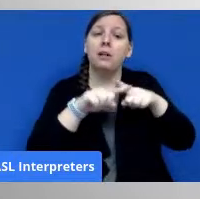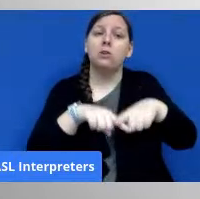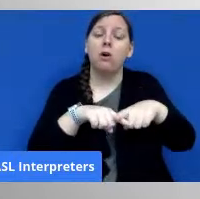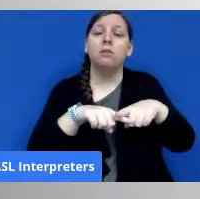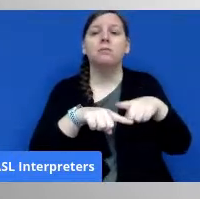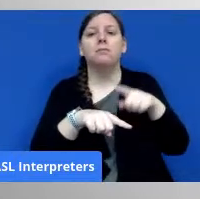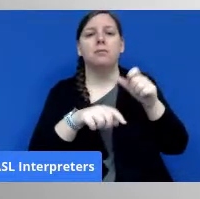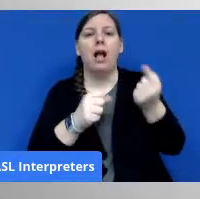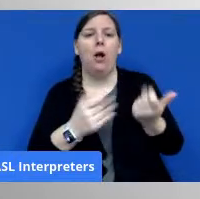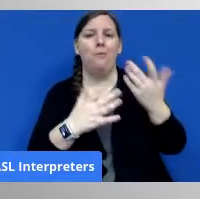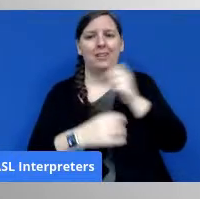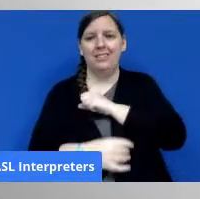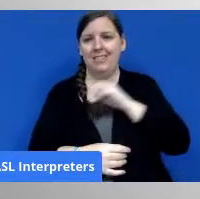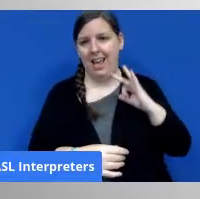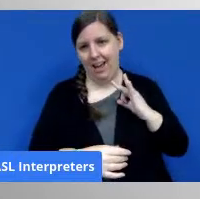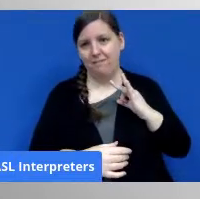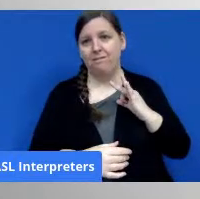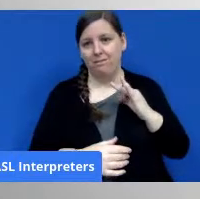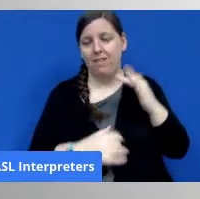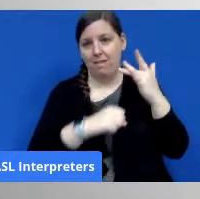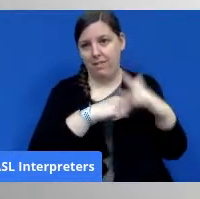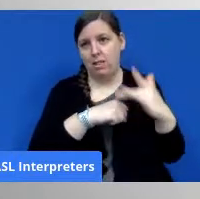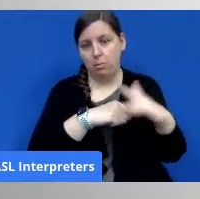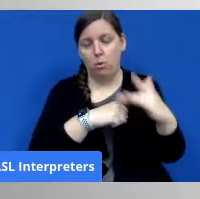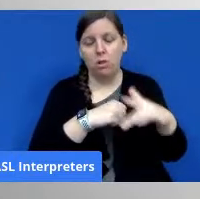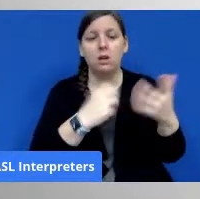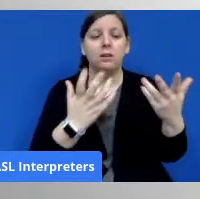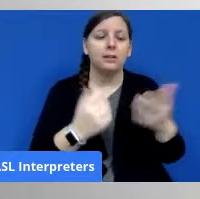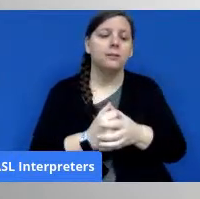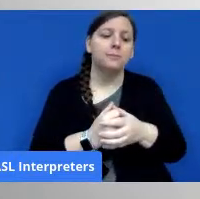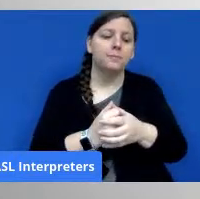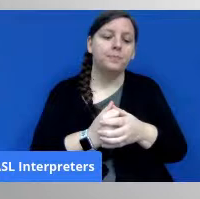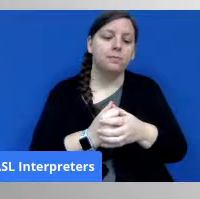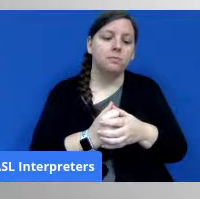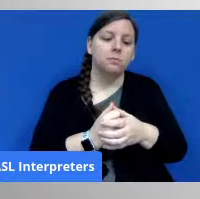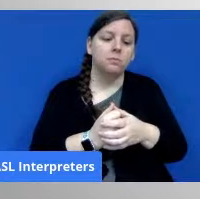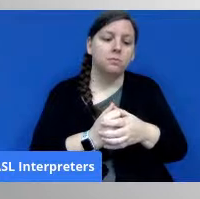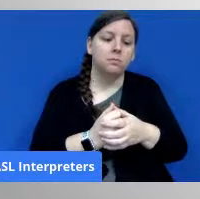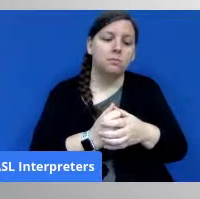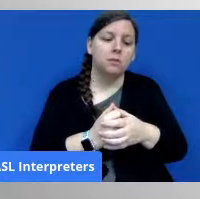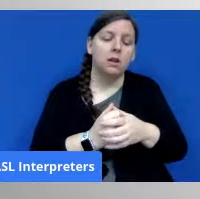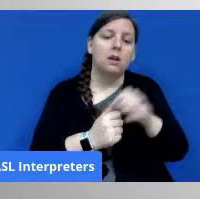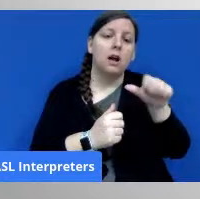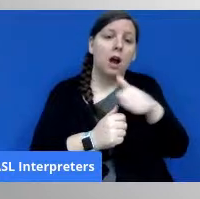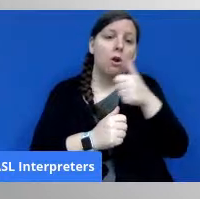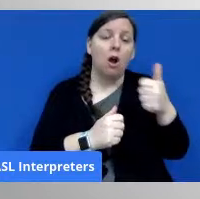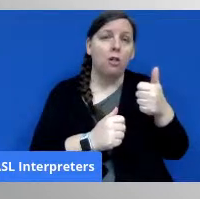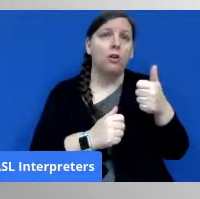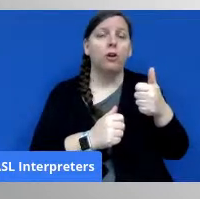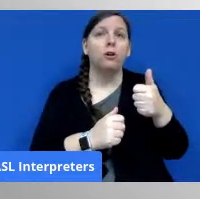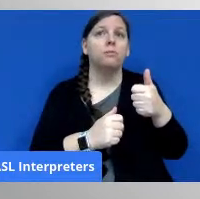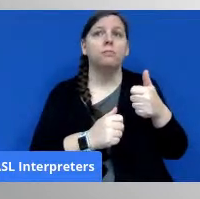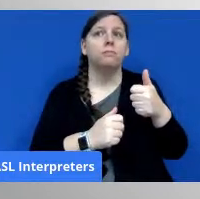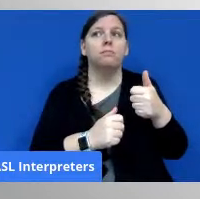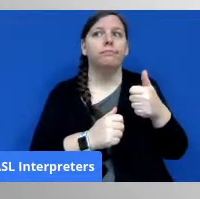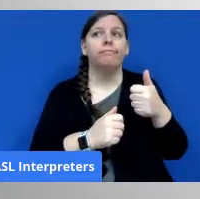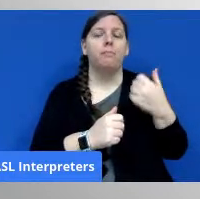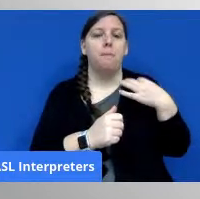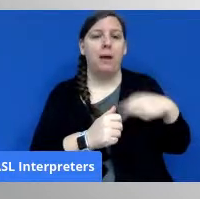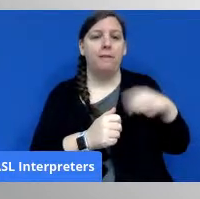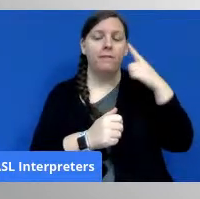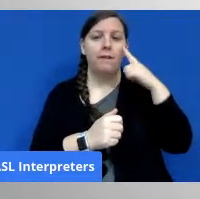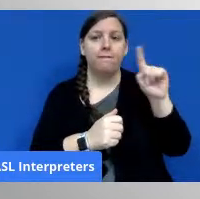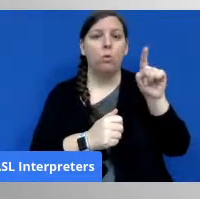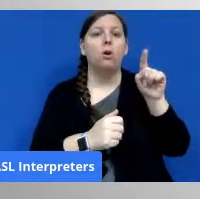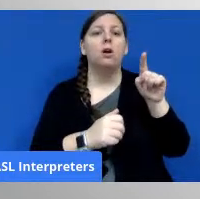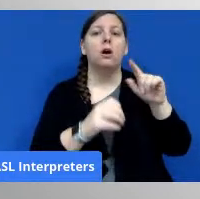staffed appropriately. And, you know, the other, I think, wonderful thing about partnering with Leisure Services, they have similar ideas to